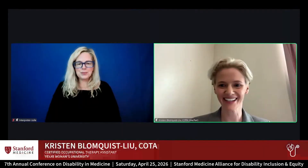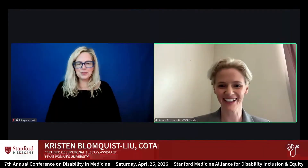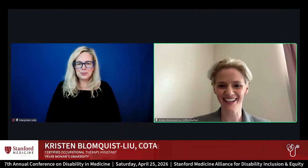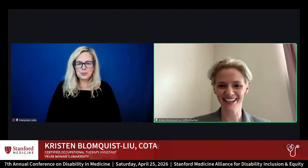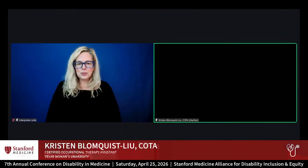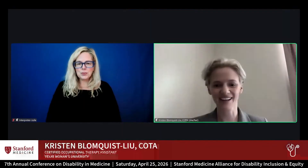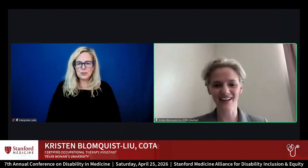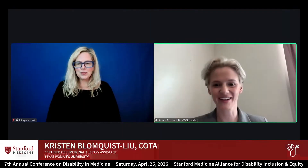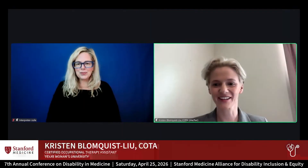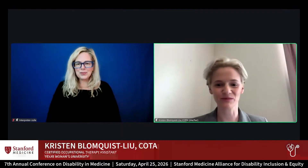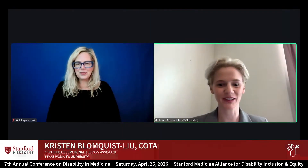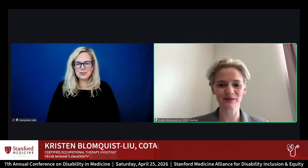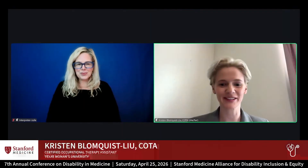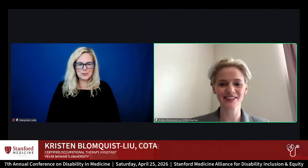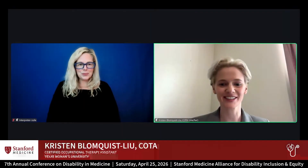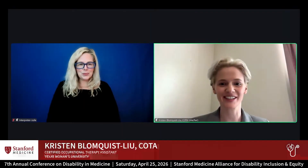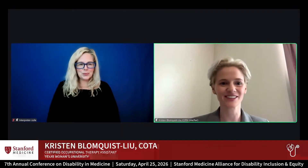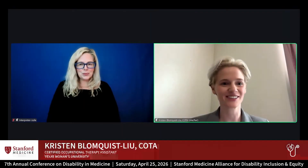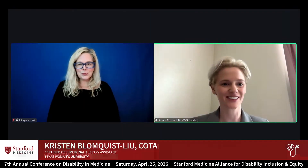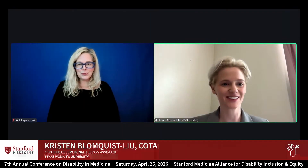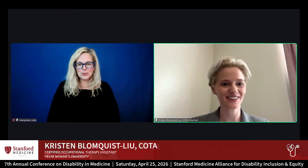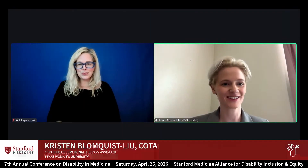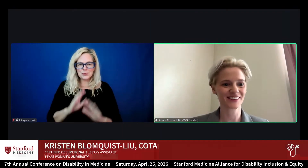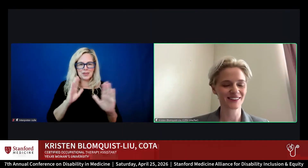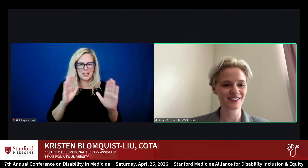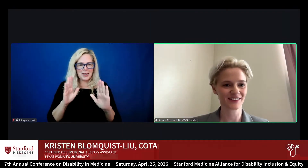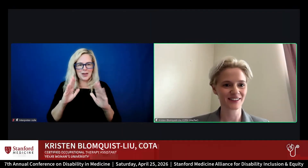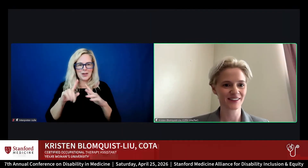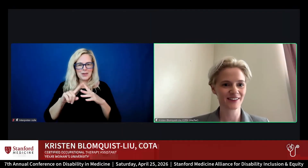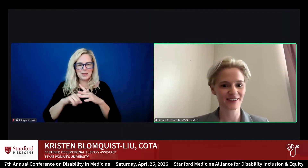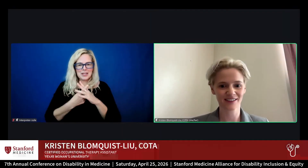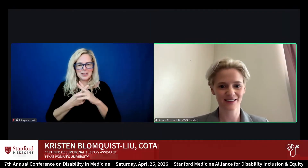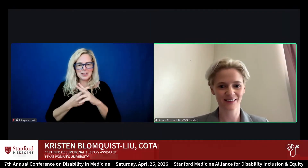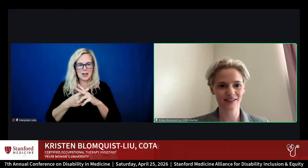Hi, and let me get my screen started.